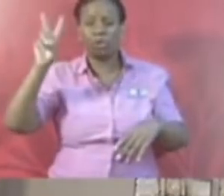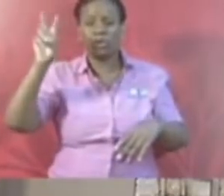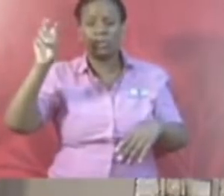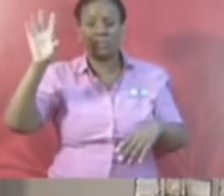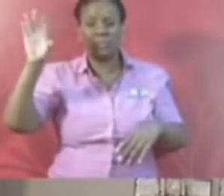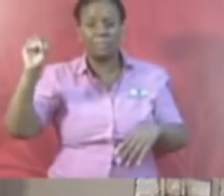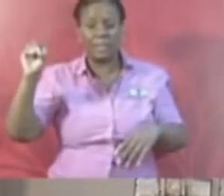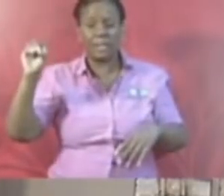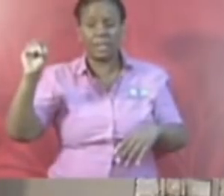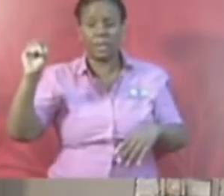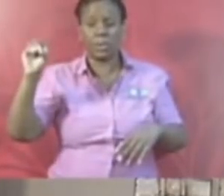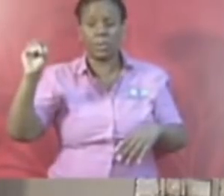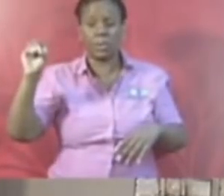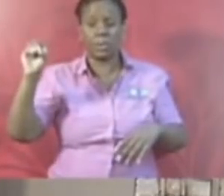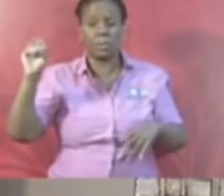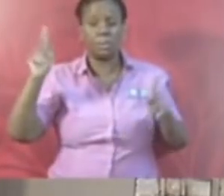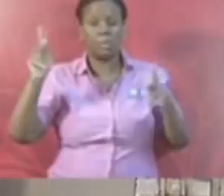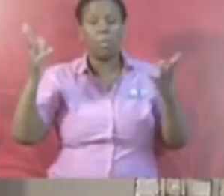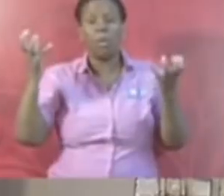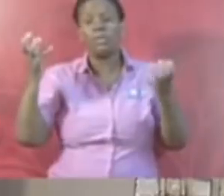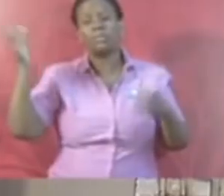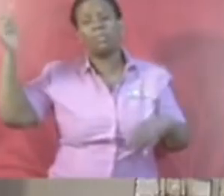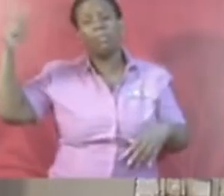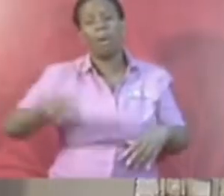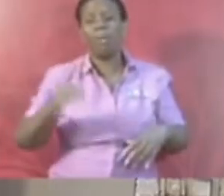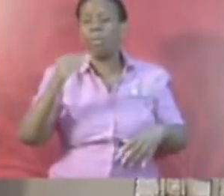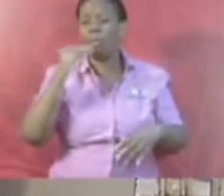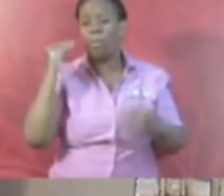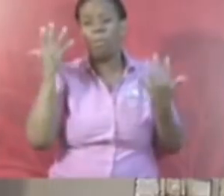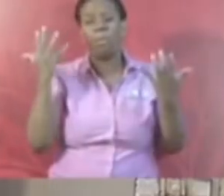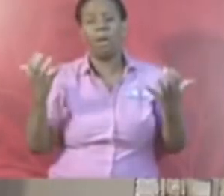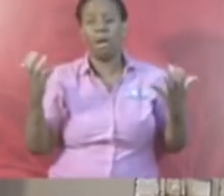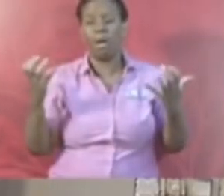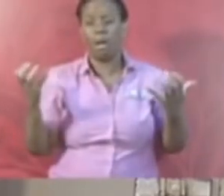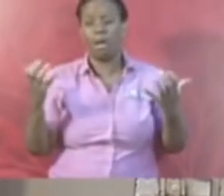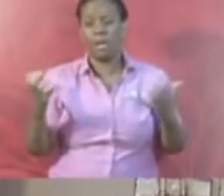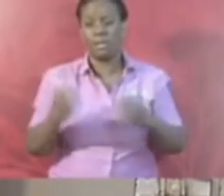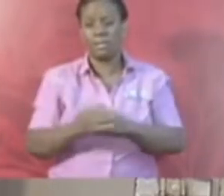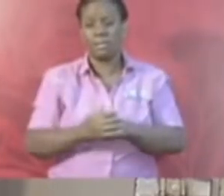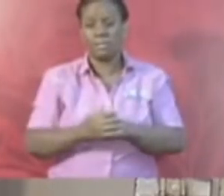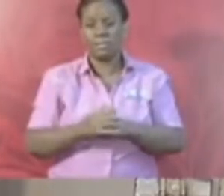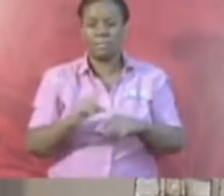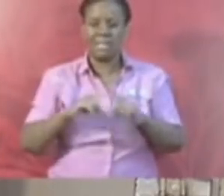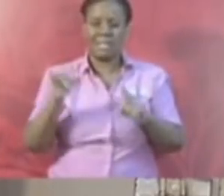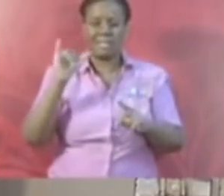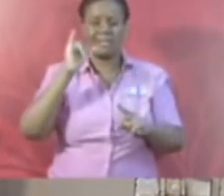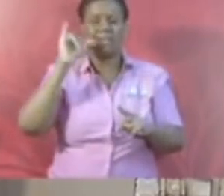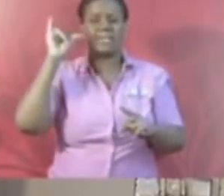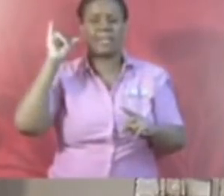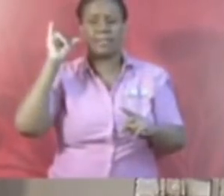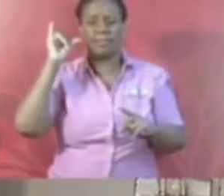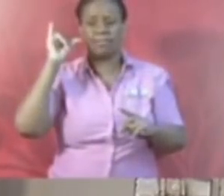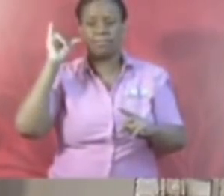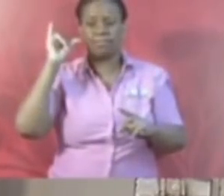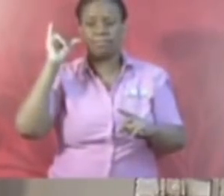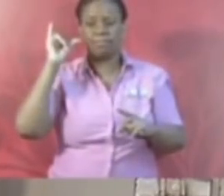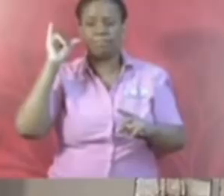for persons to return to Trinidad and Tobago. As at yesterday's date, we had granted a